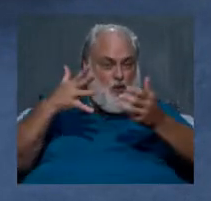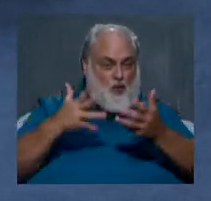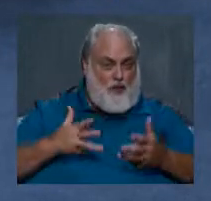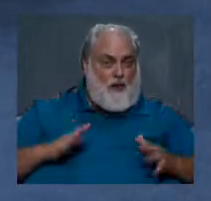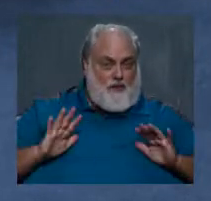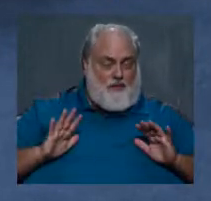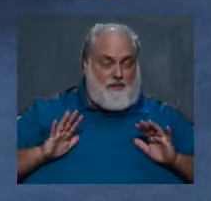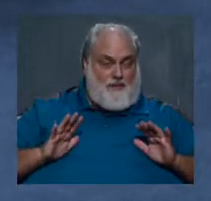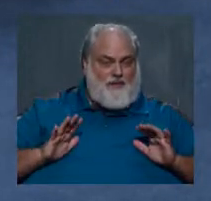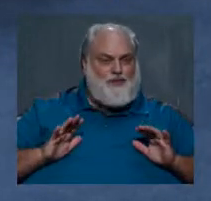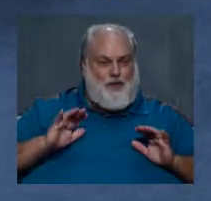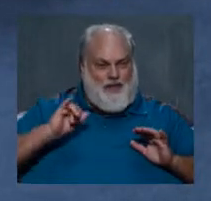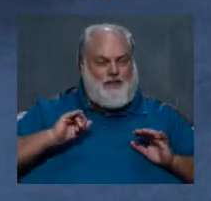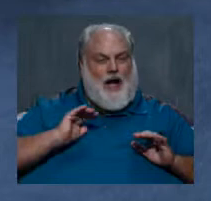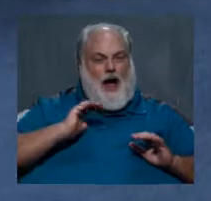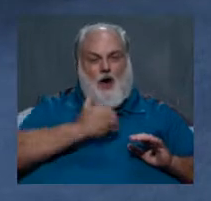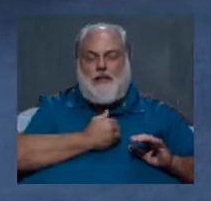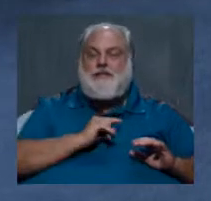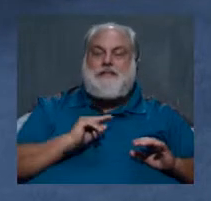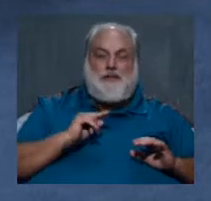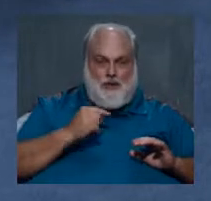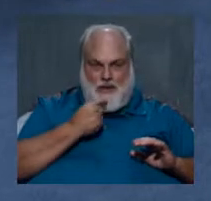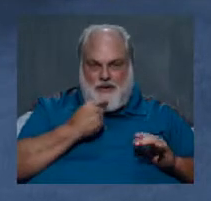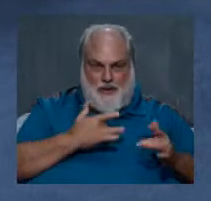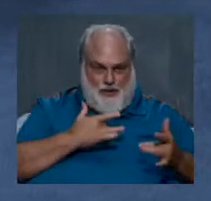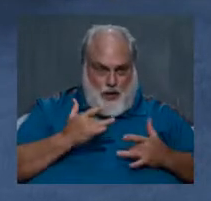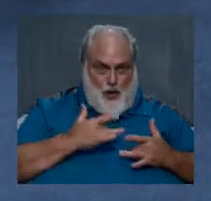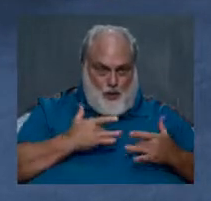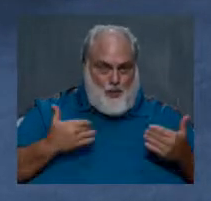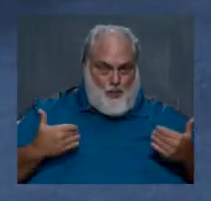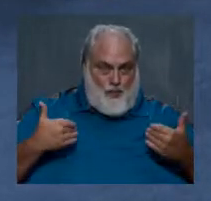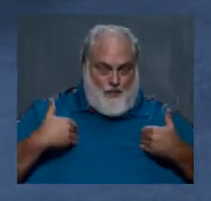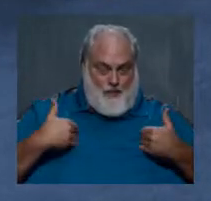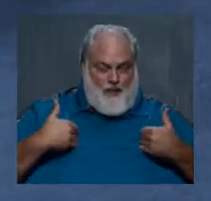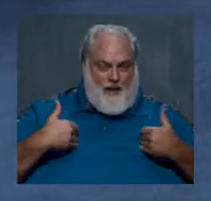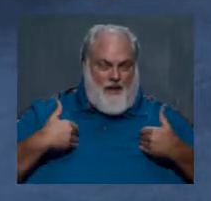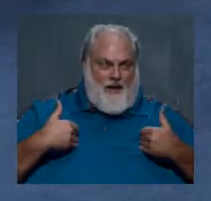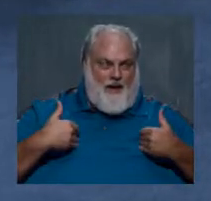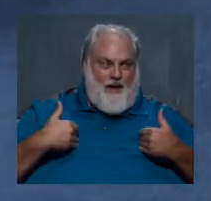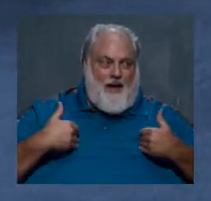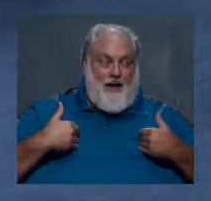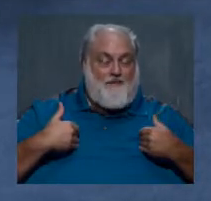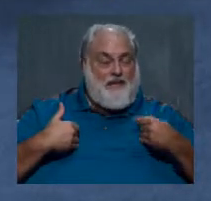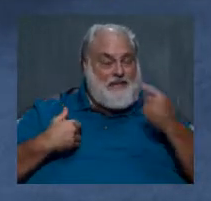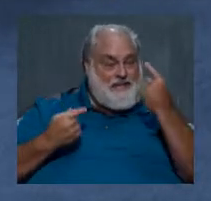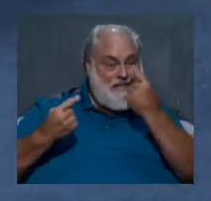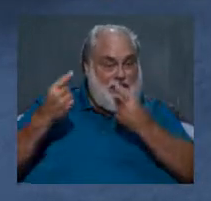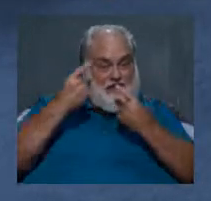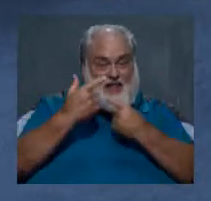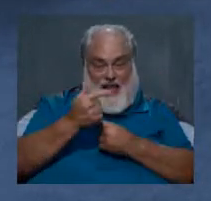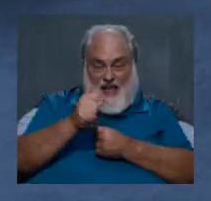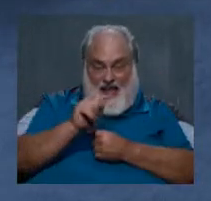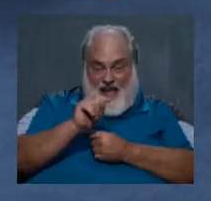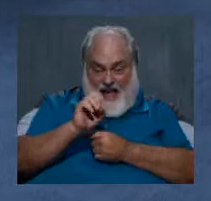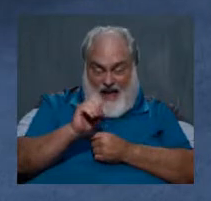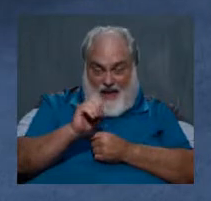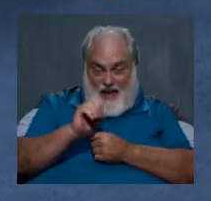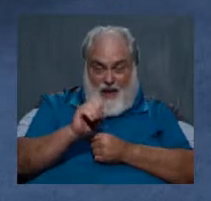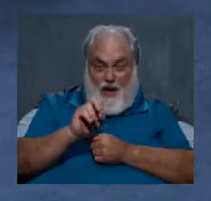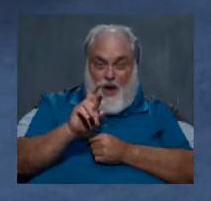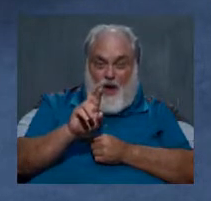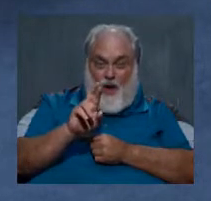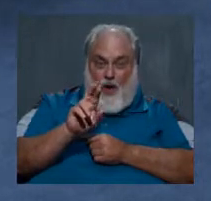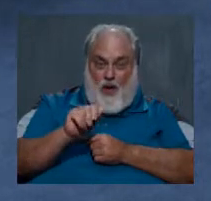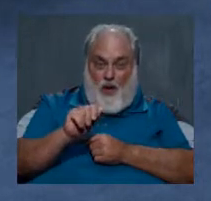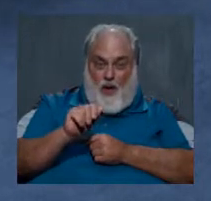So that is our biggest concern. And the other thing, I don't know if it can be considered, is that gate on Rawlings. We really would like to